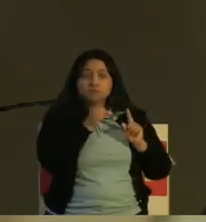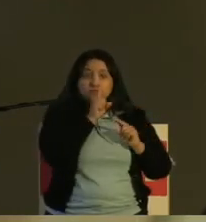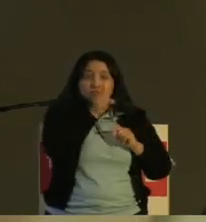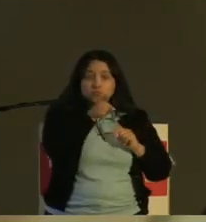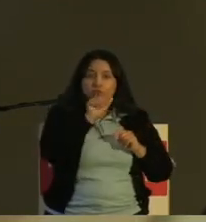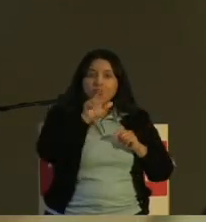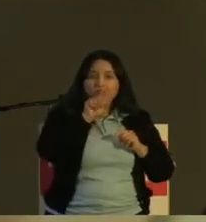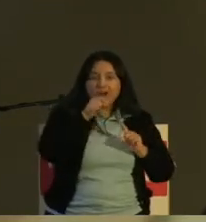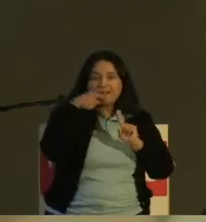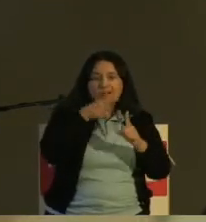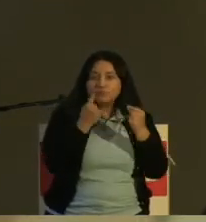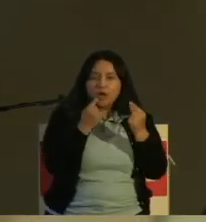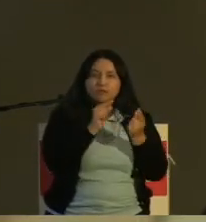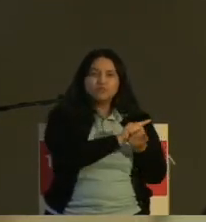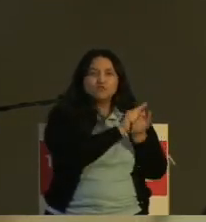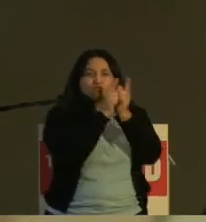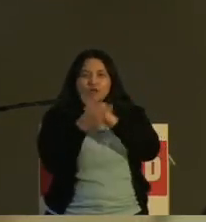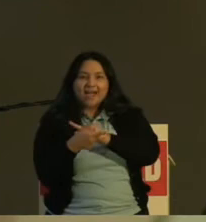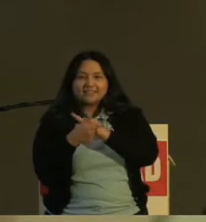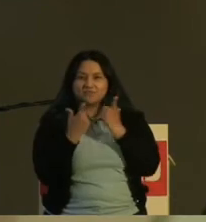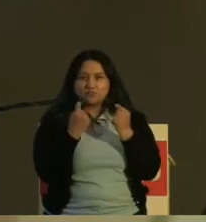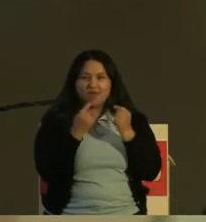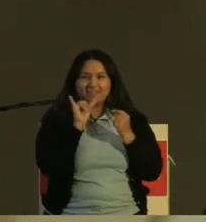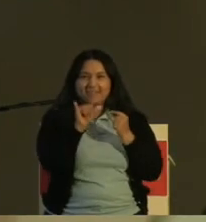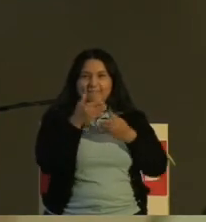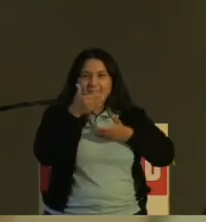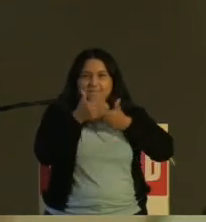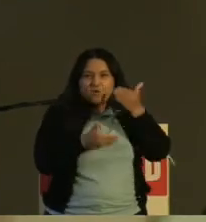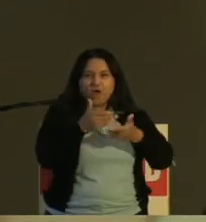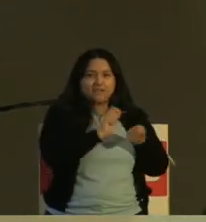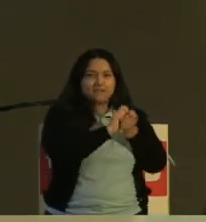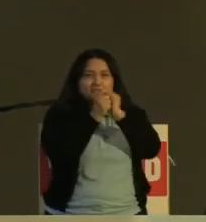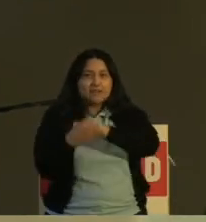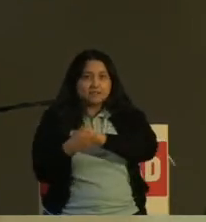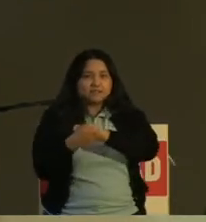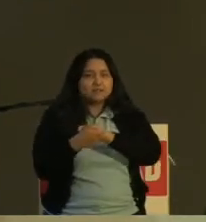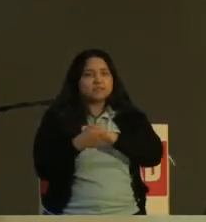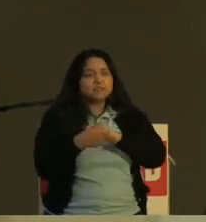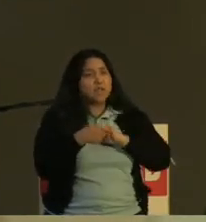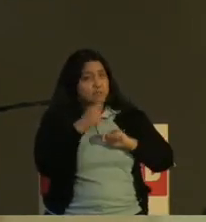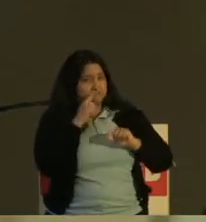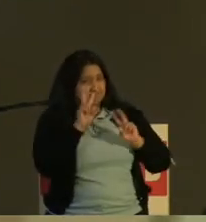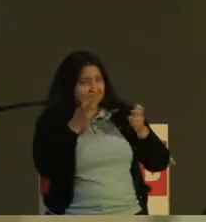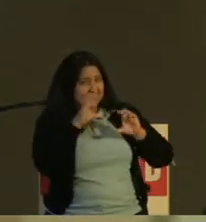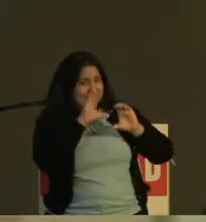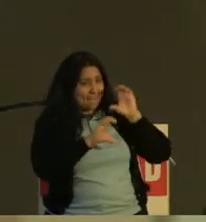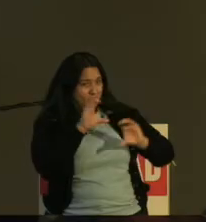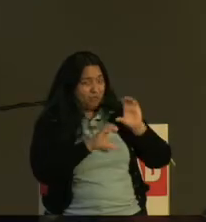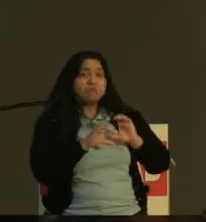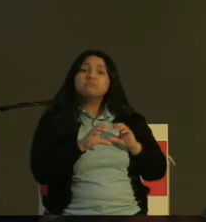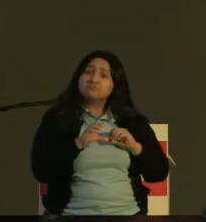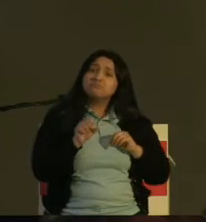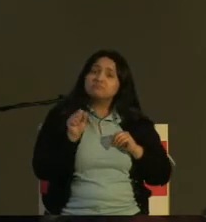was what came out of that kind of alchemical process. And alchemical. Mm-hmm.